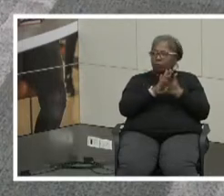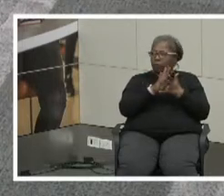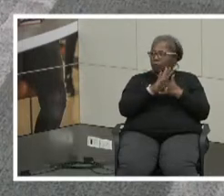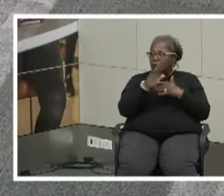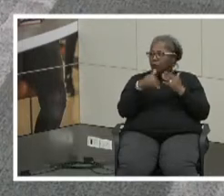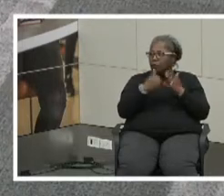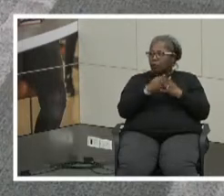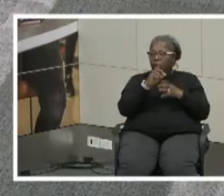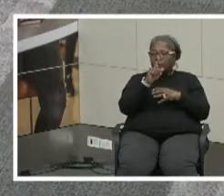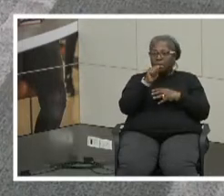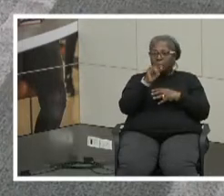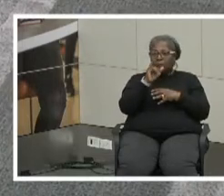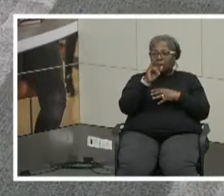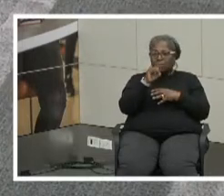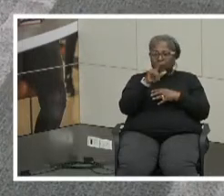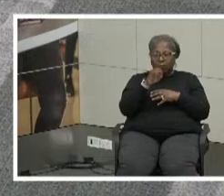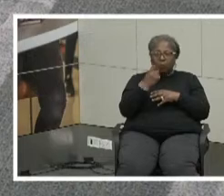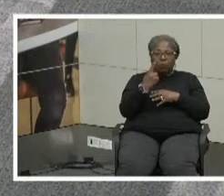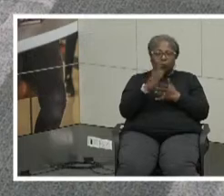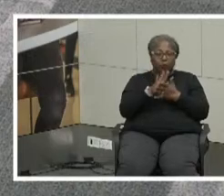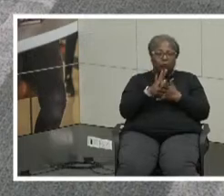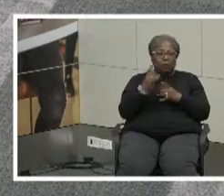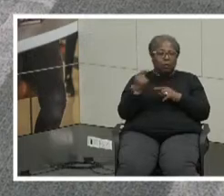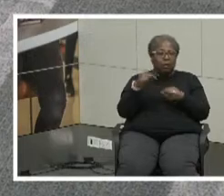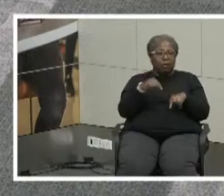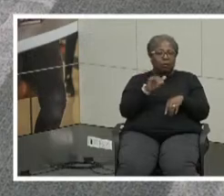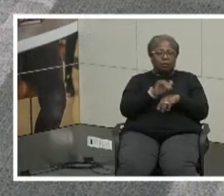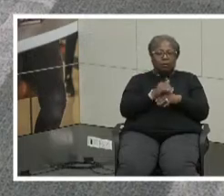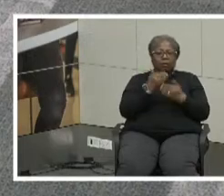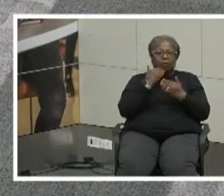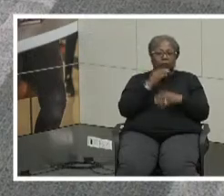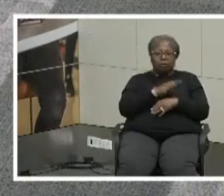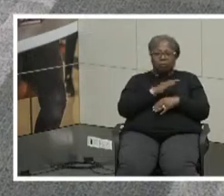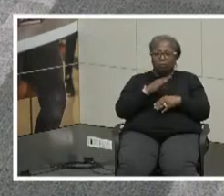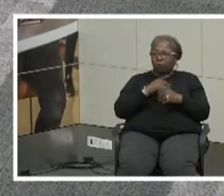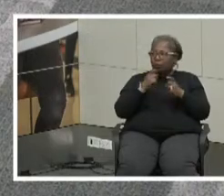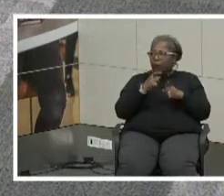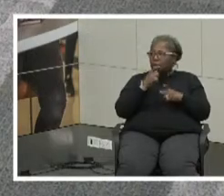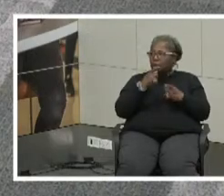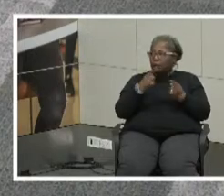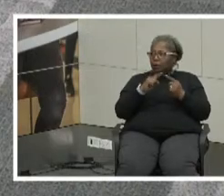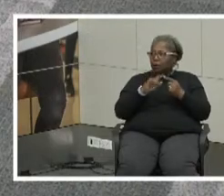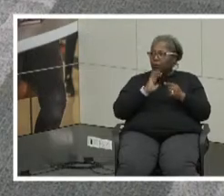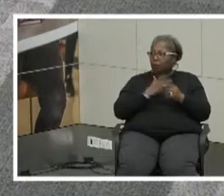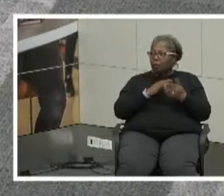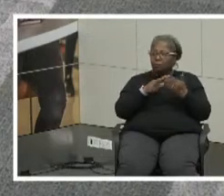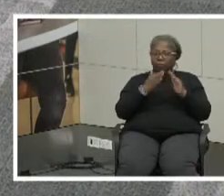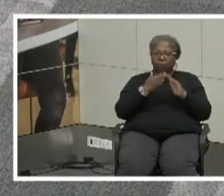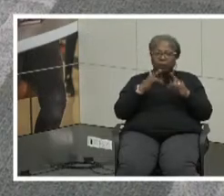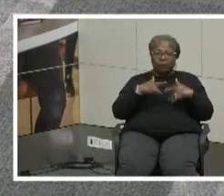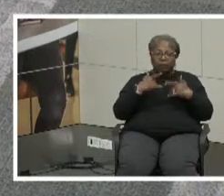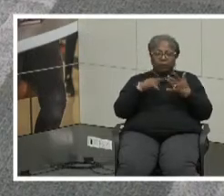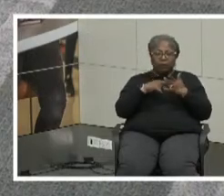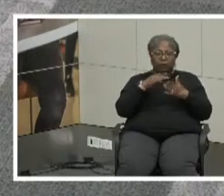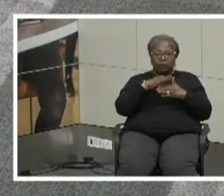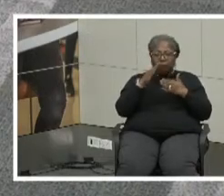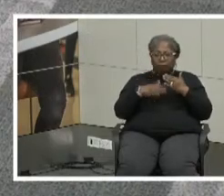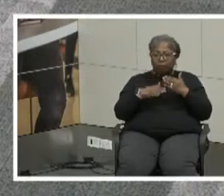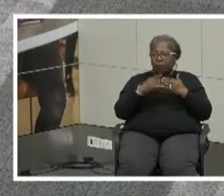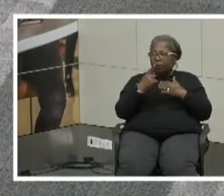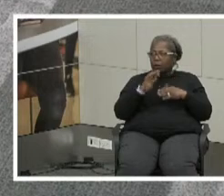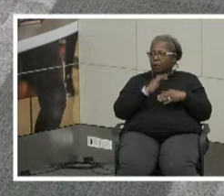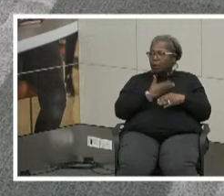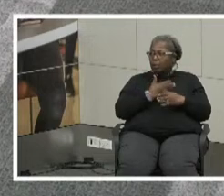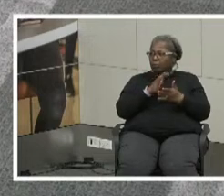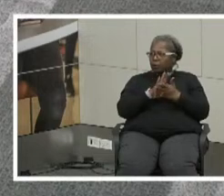all Title One um I came out tonight to thank the board of managers that came to our Community event this weekend um at one of